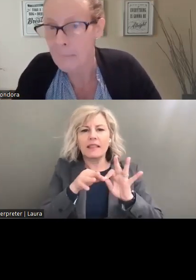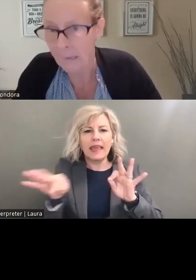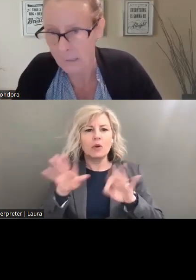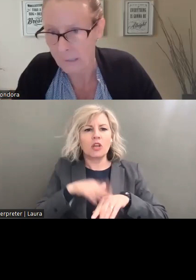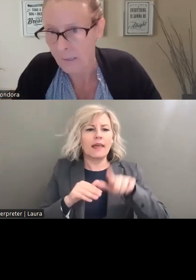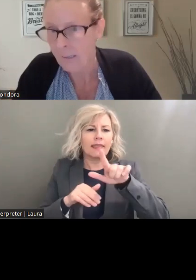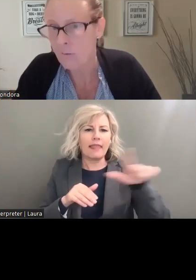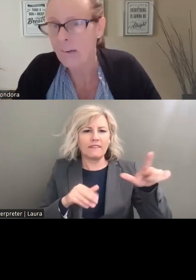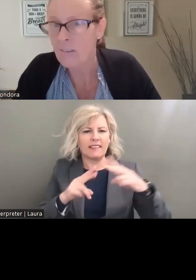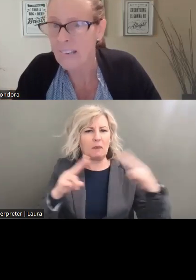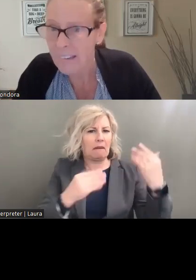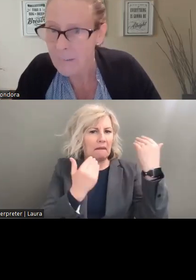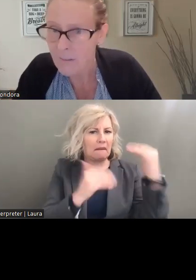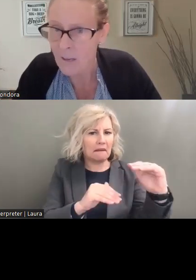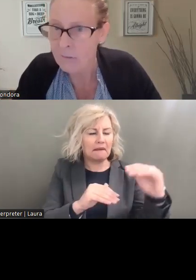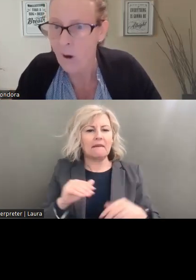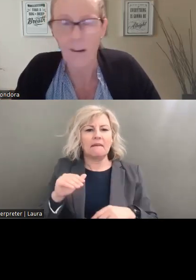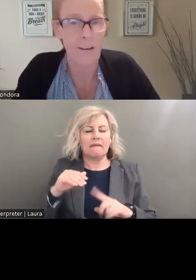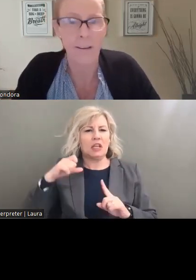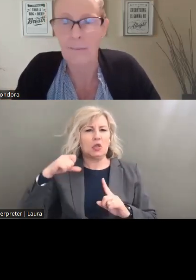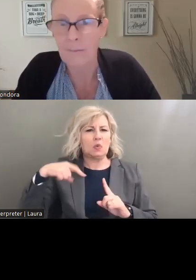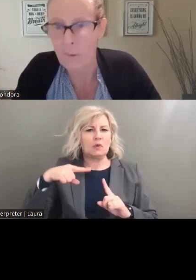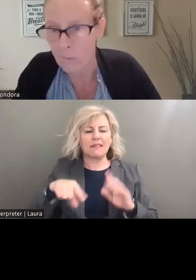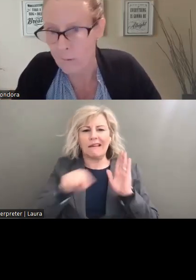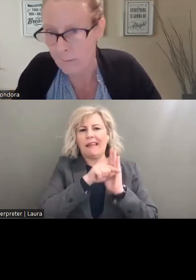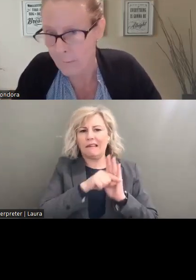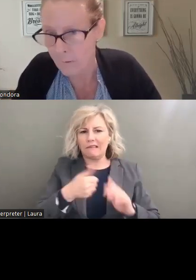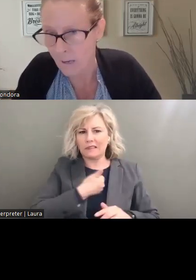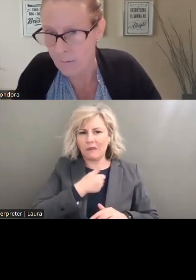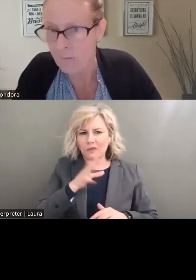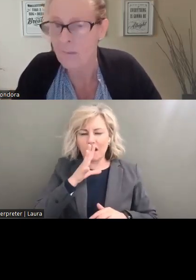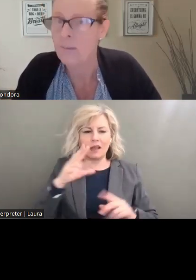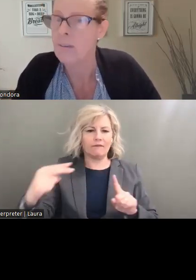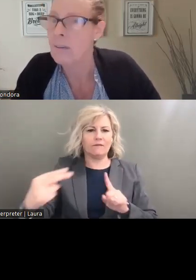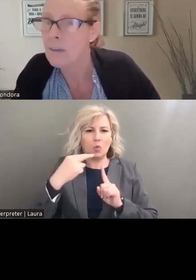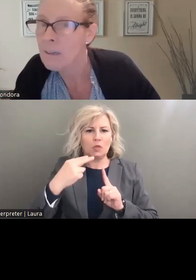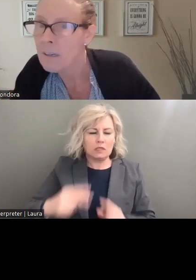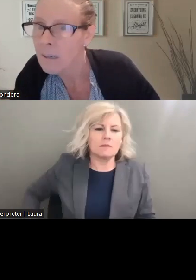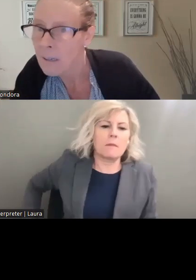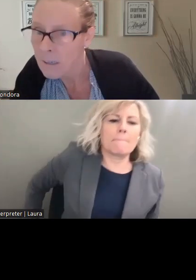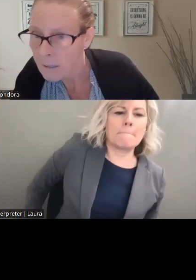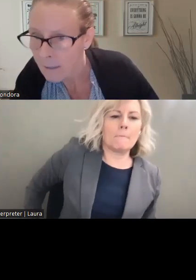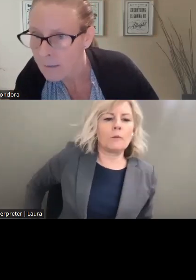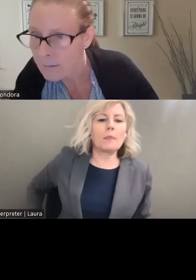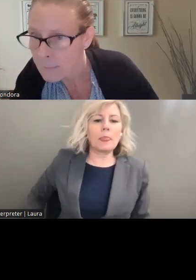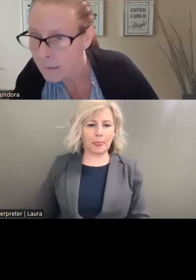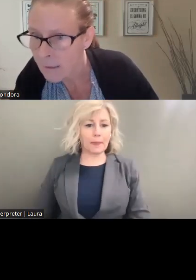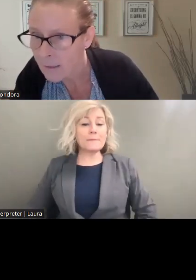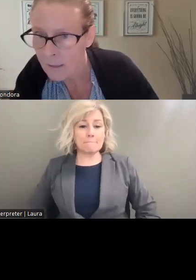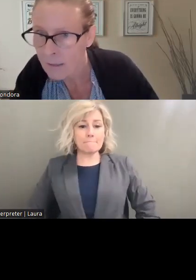very limiting. It triggers negative self-talk and views of themselves.